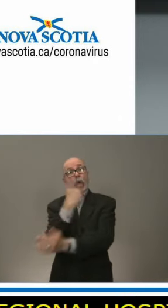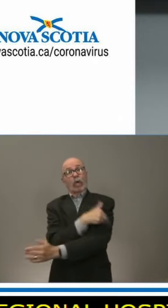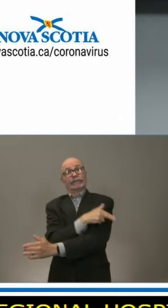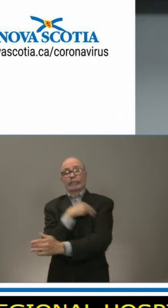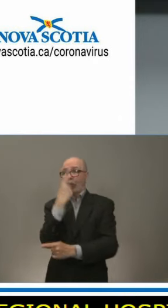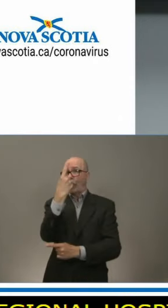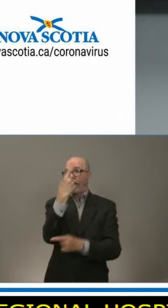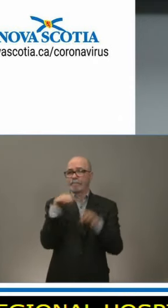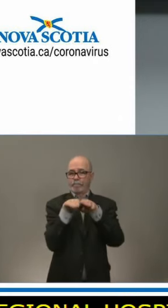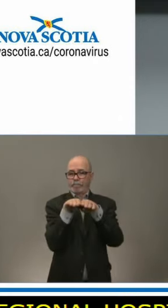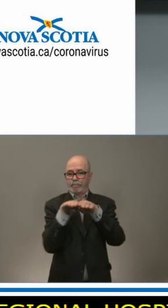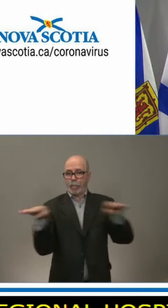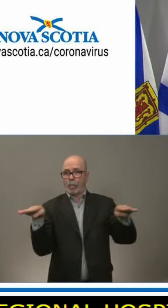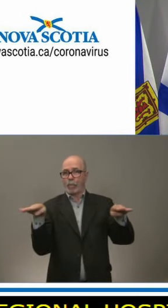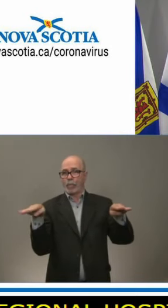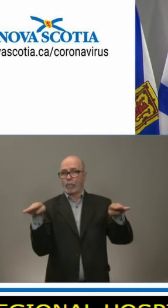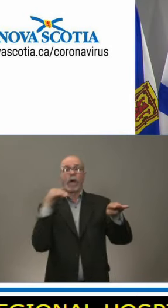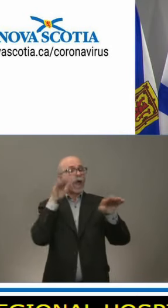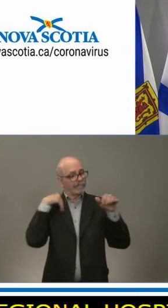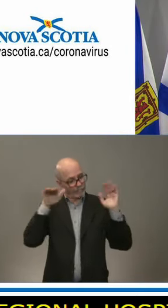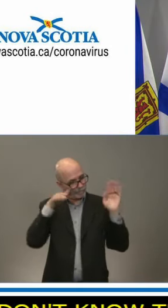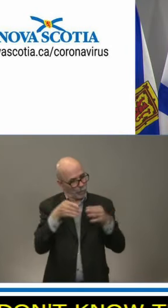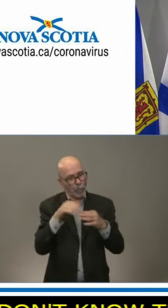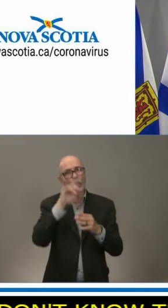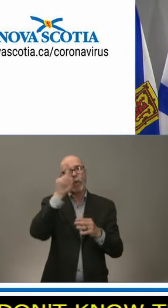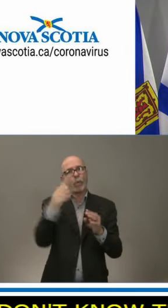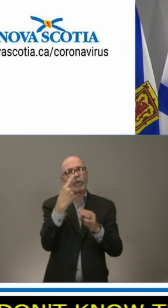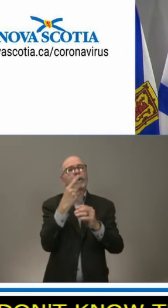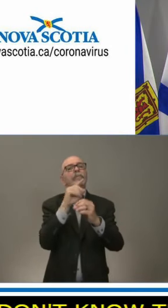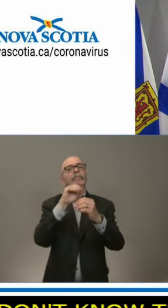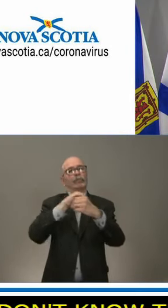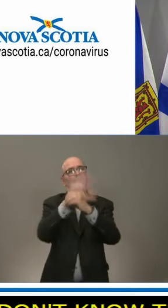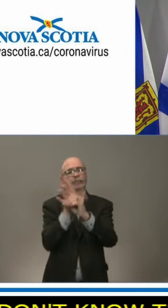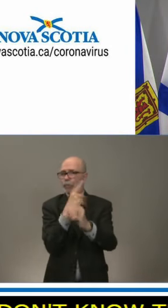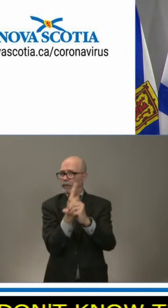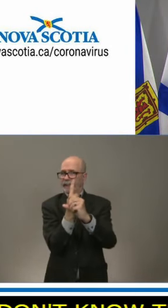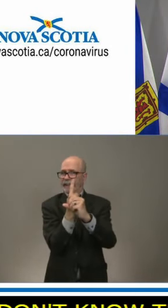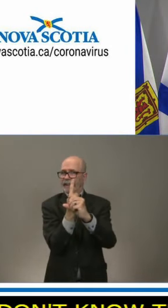hospitals. Next, we're going to go to Global's Jesse Thomas.